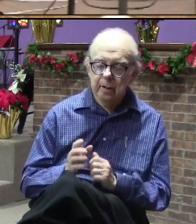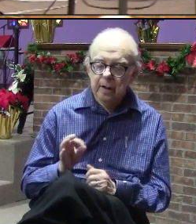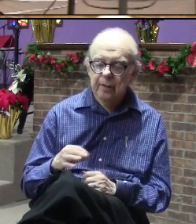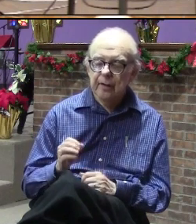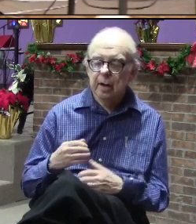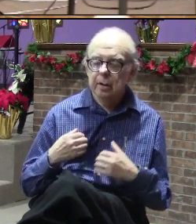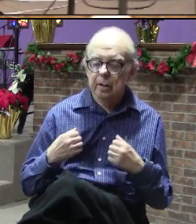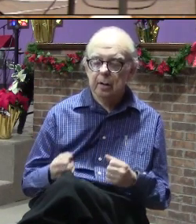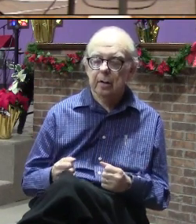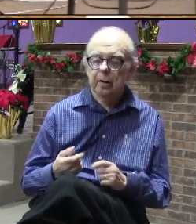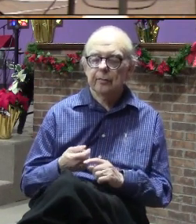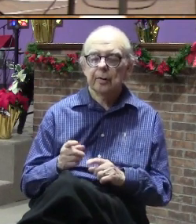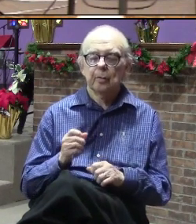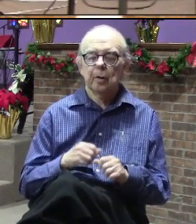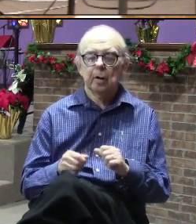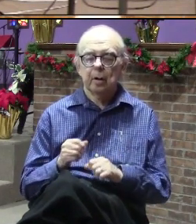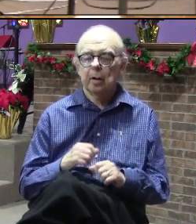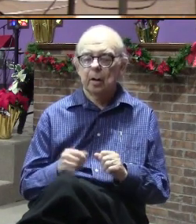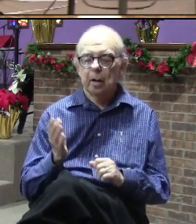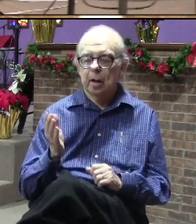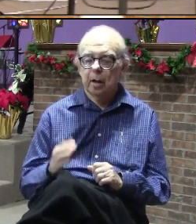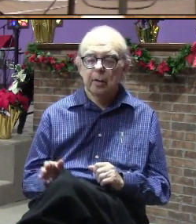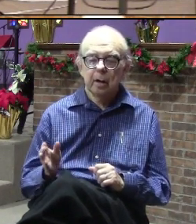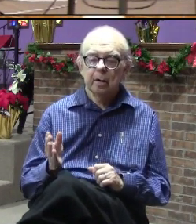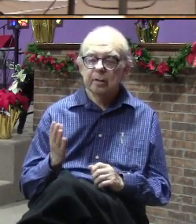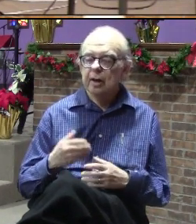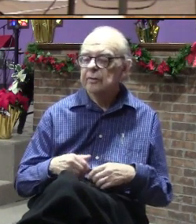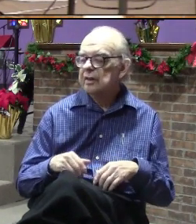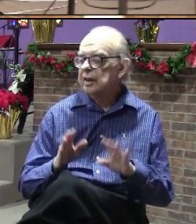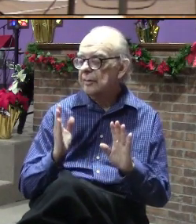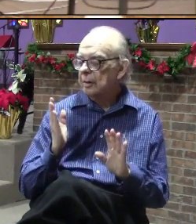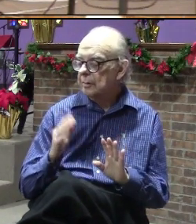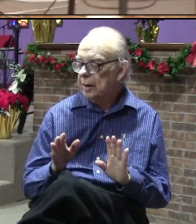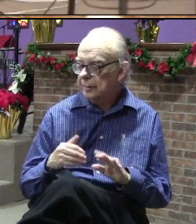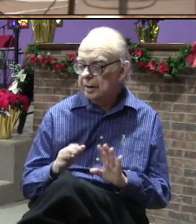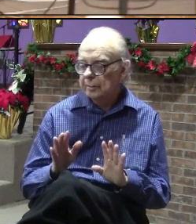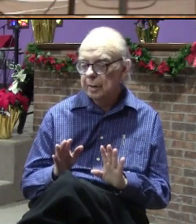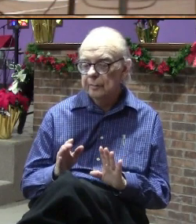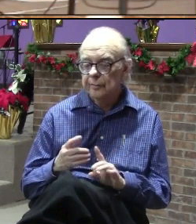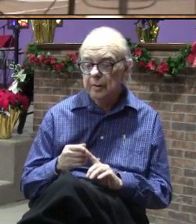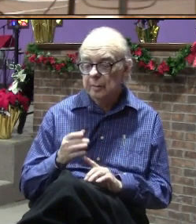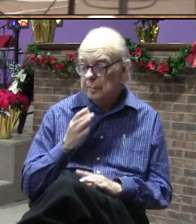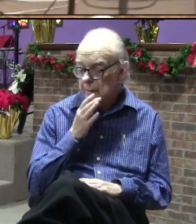strength from one another to never give up.